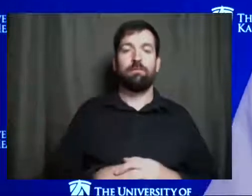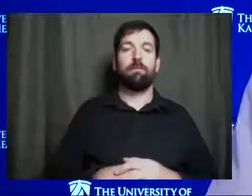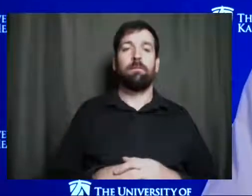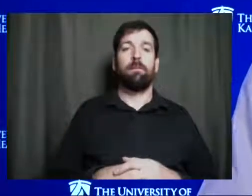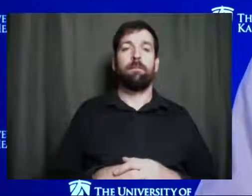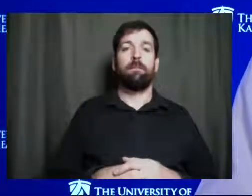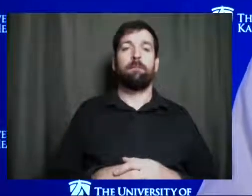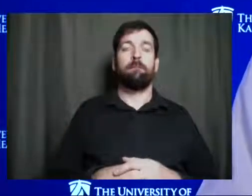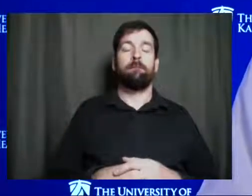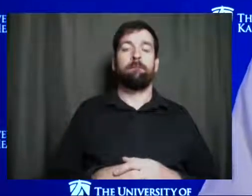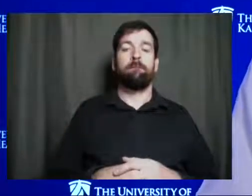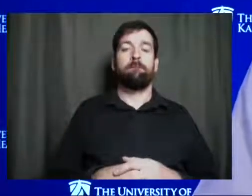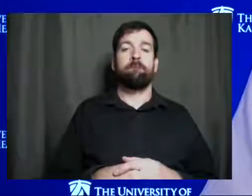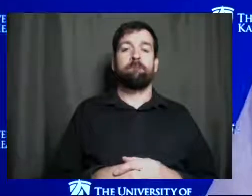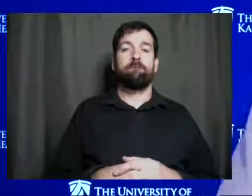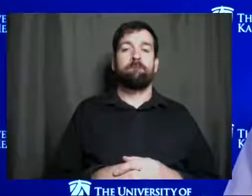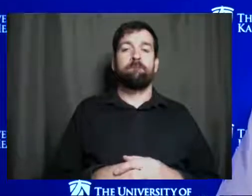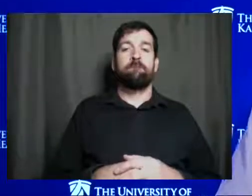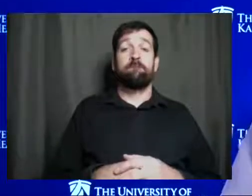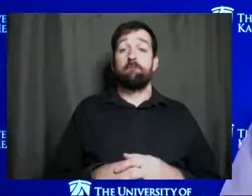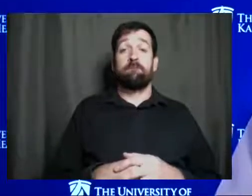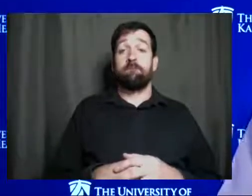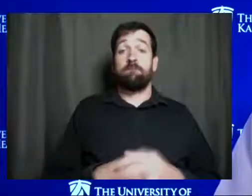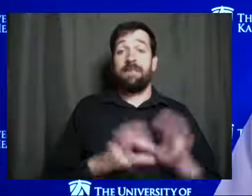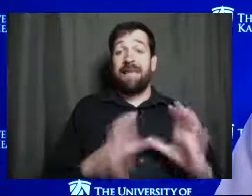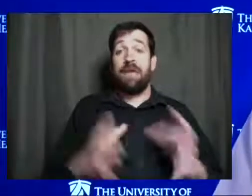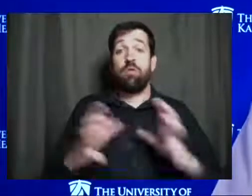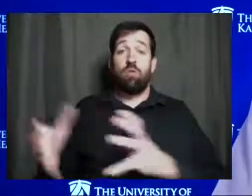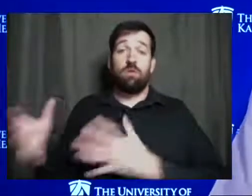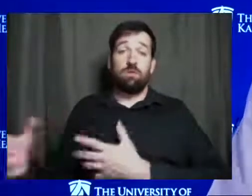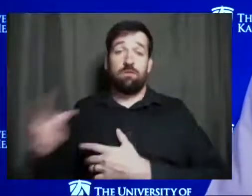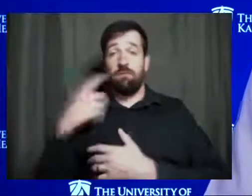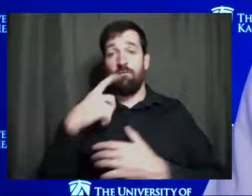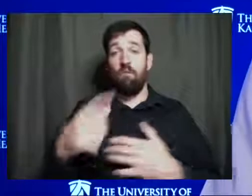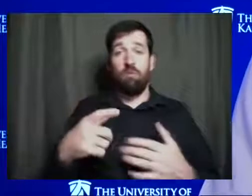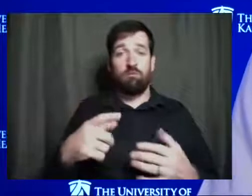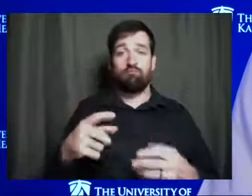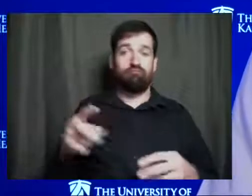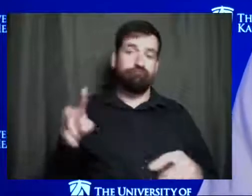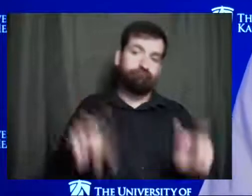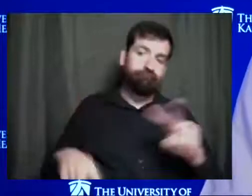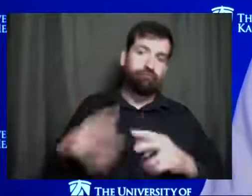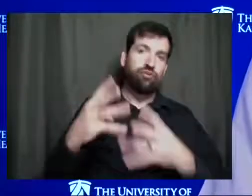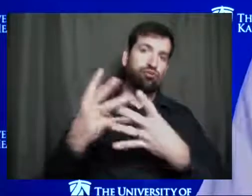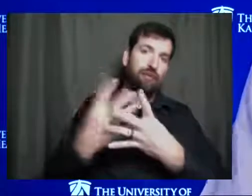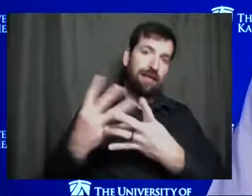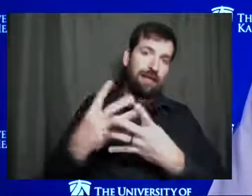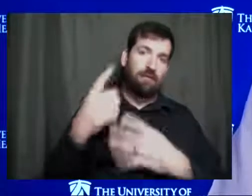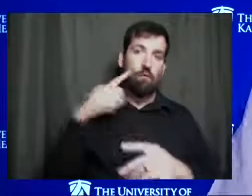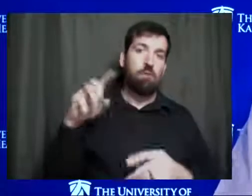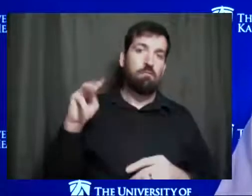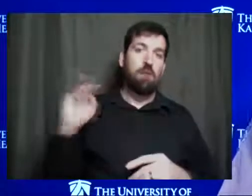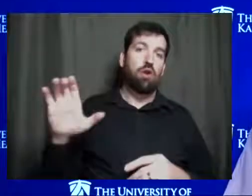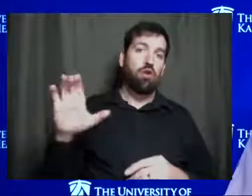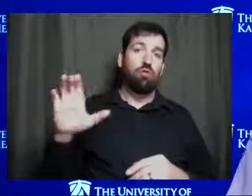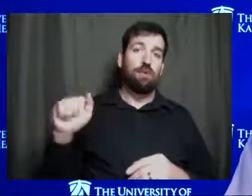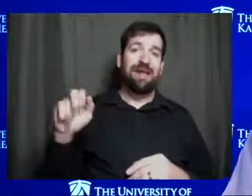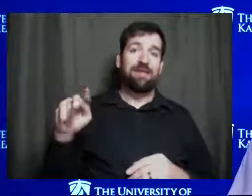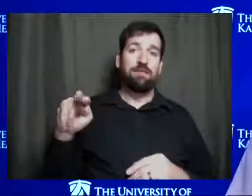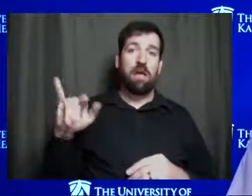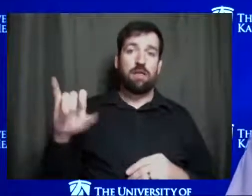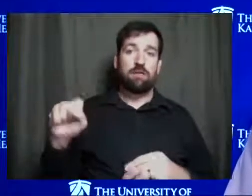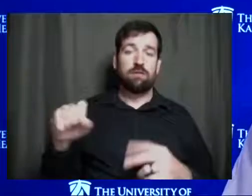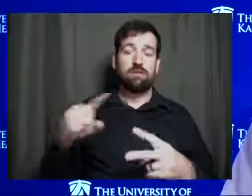the categories for getting even looked at and screened for getting monoclonal antibody is certainly age. You have to be